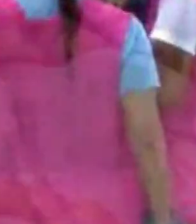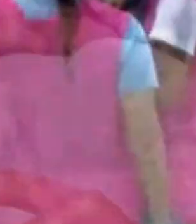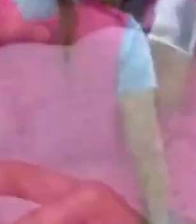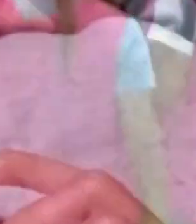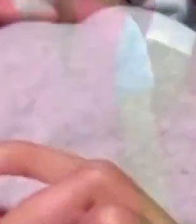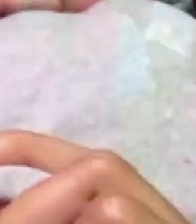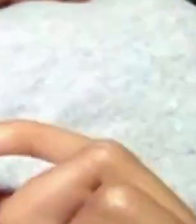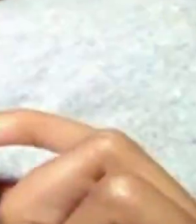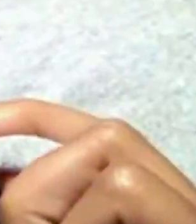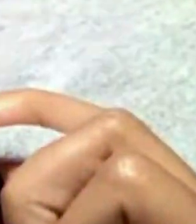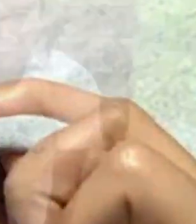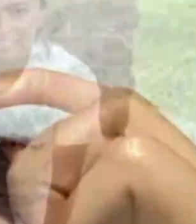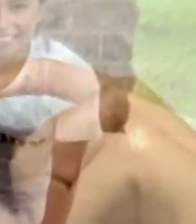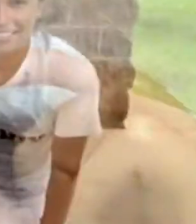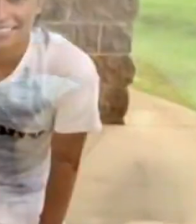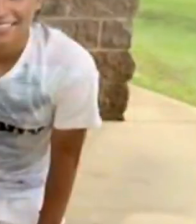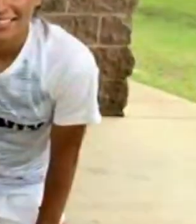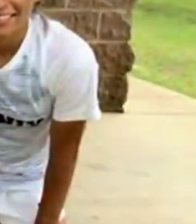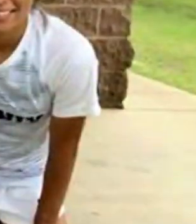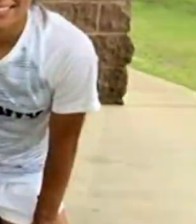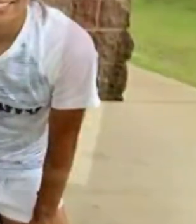Champion.